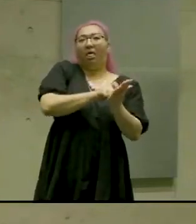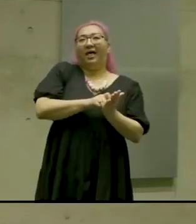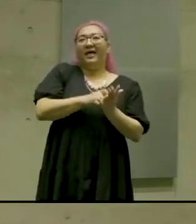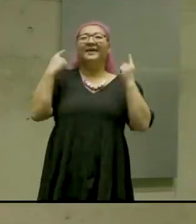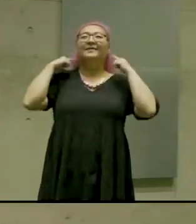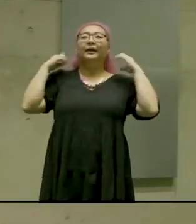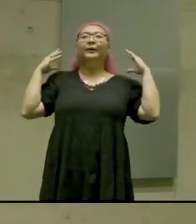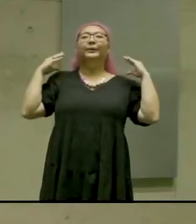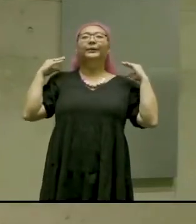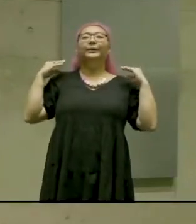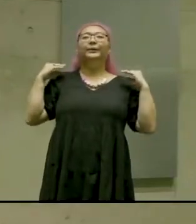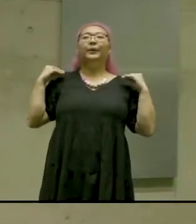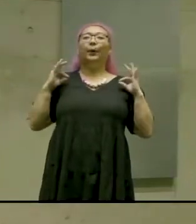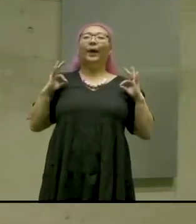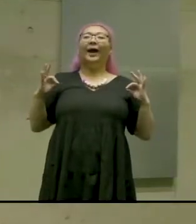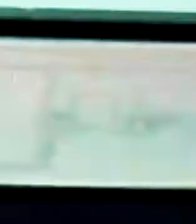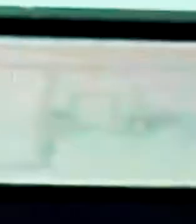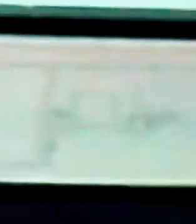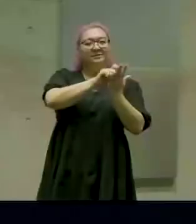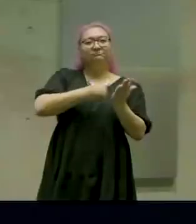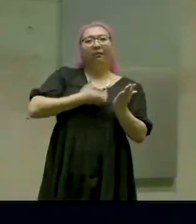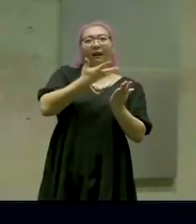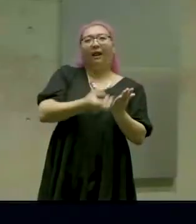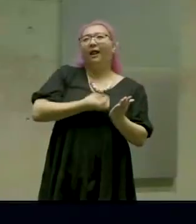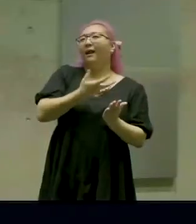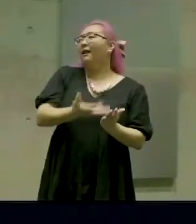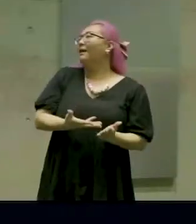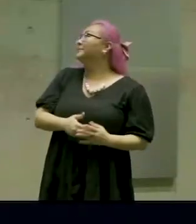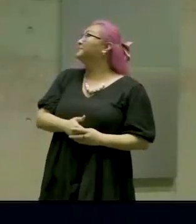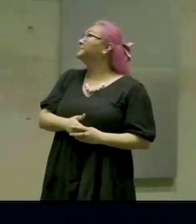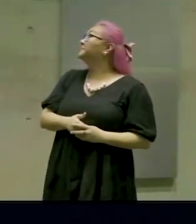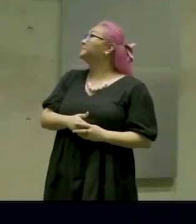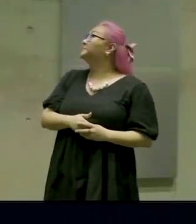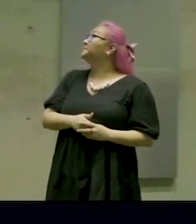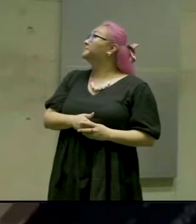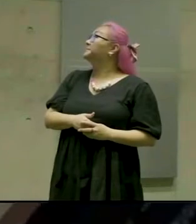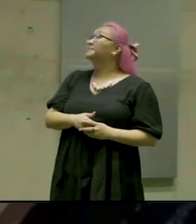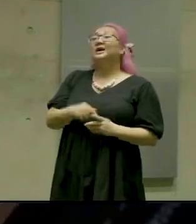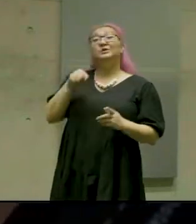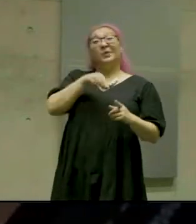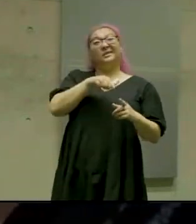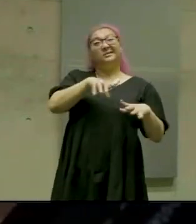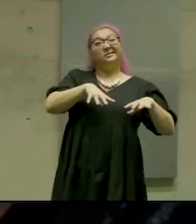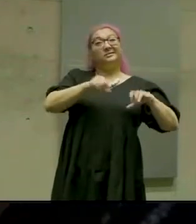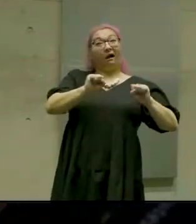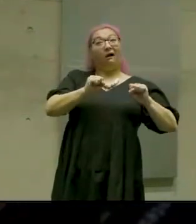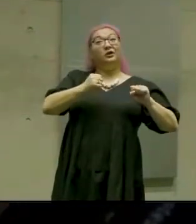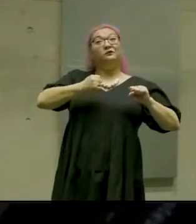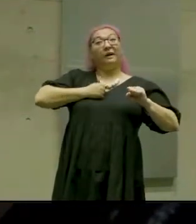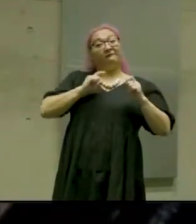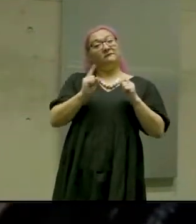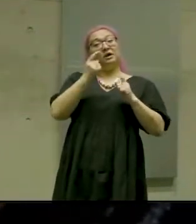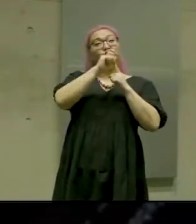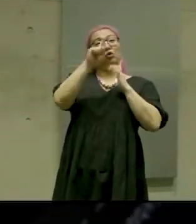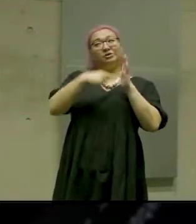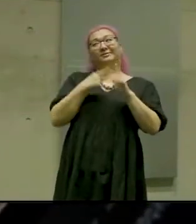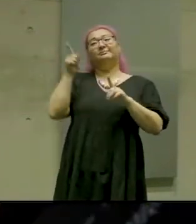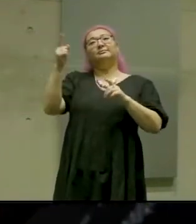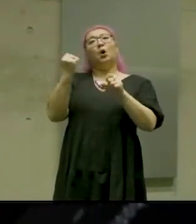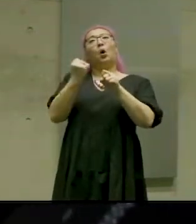So that was the main inspiration for my graduation project in Goldsmiths.